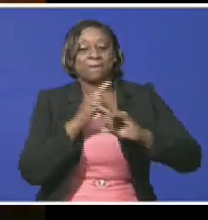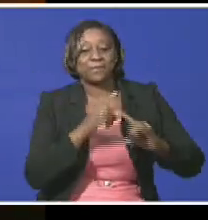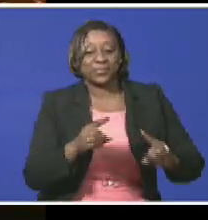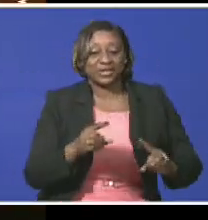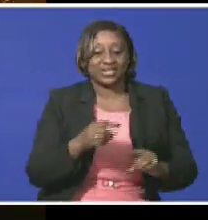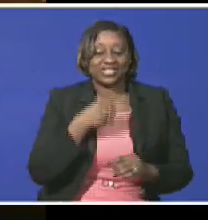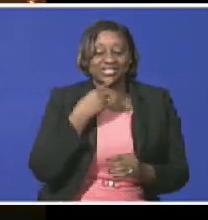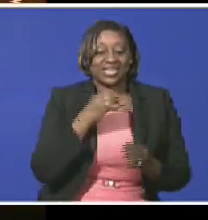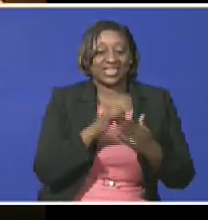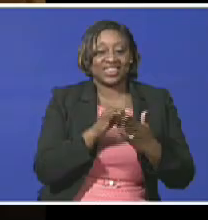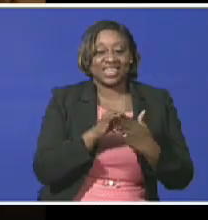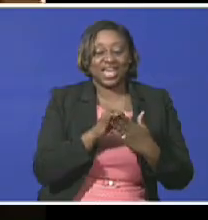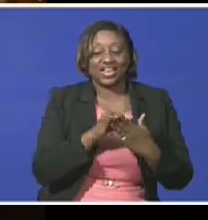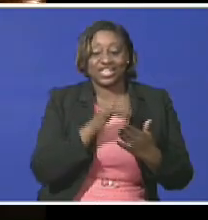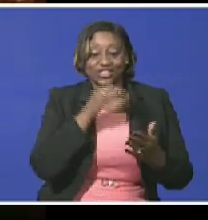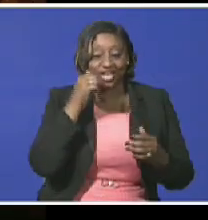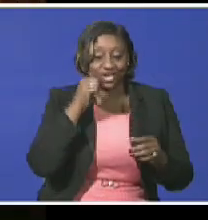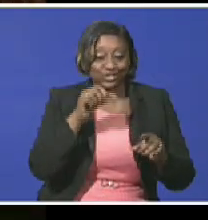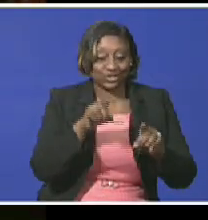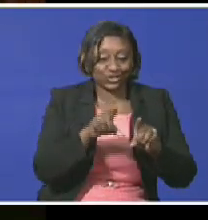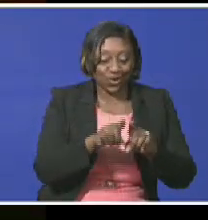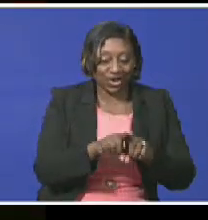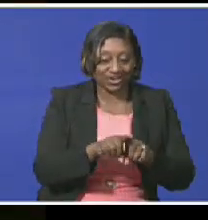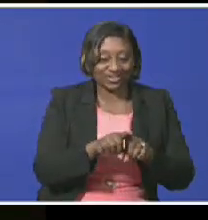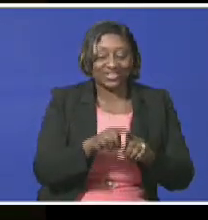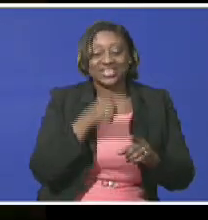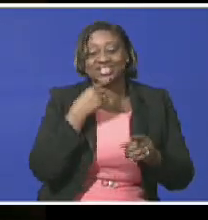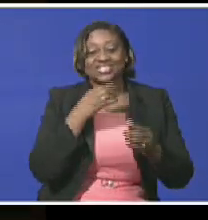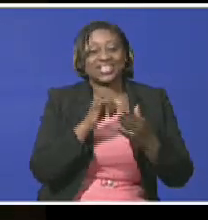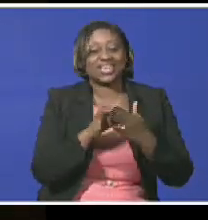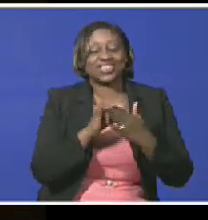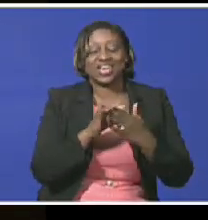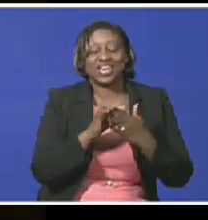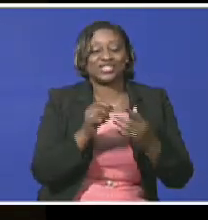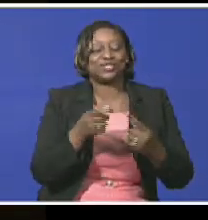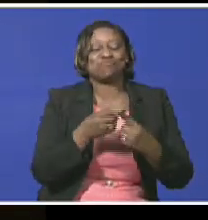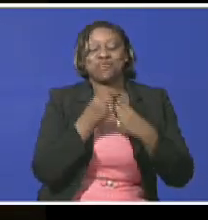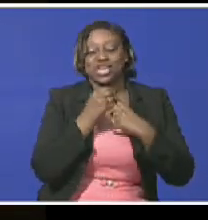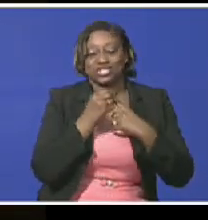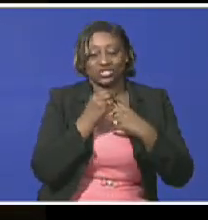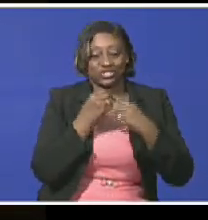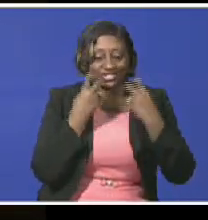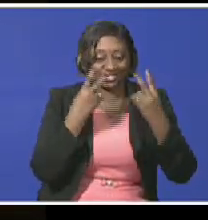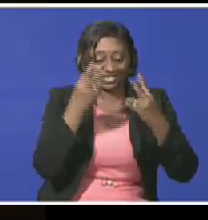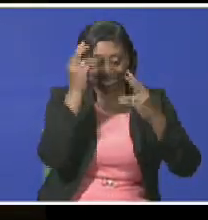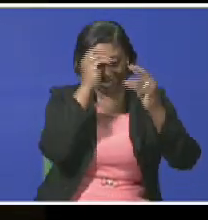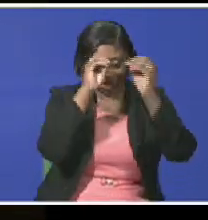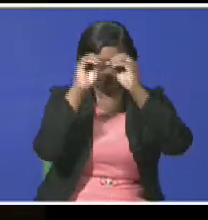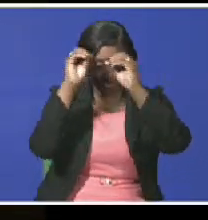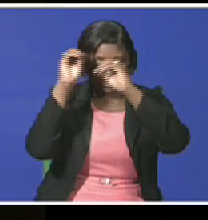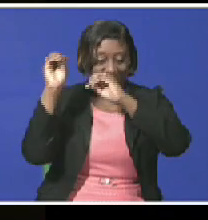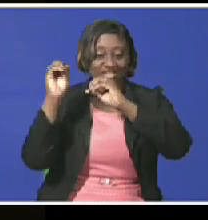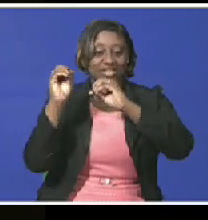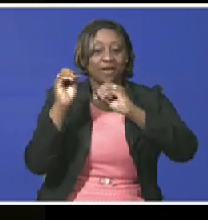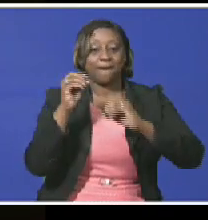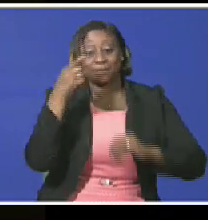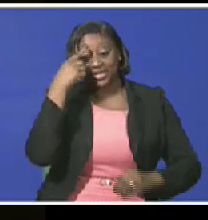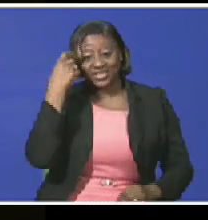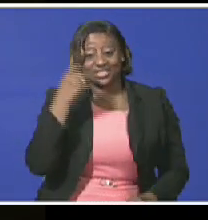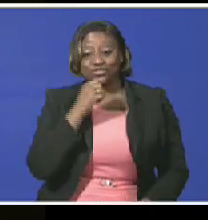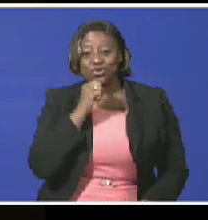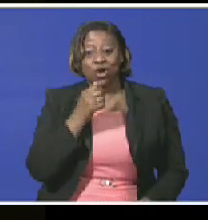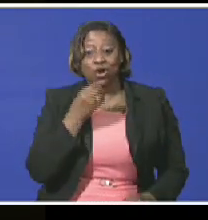Reverend Kelly Jolly, to see this year's decorations go up is special, having been away from home for the last